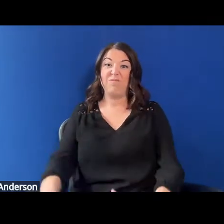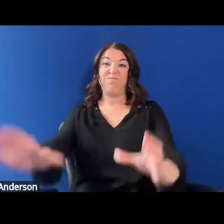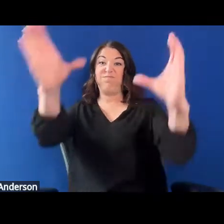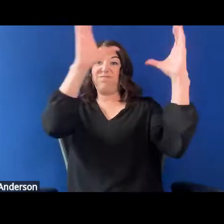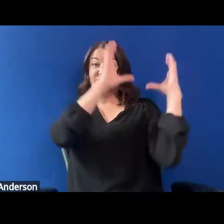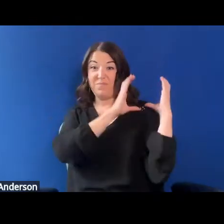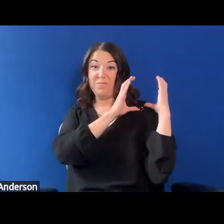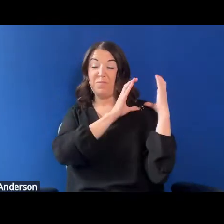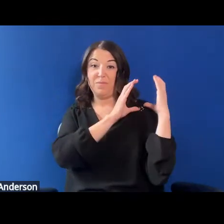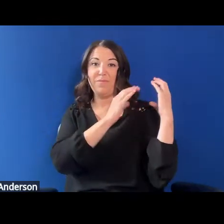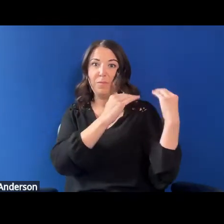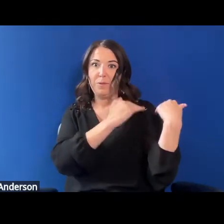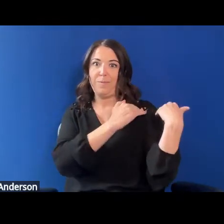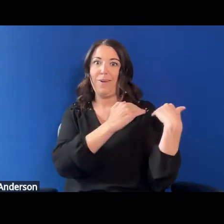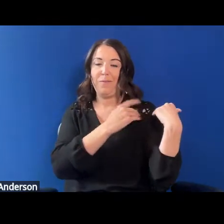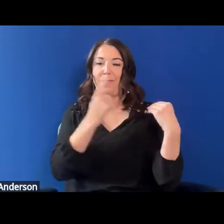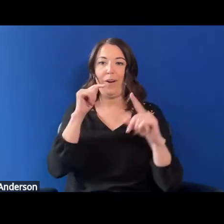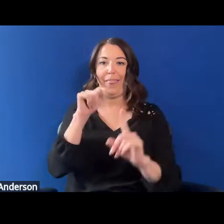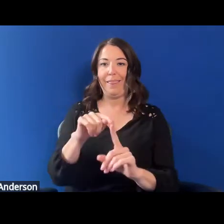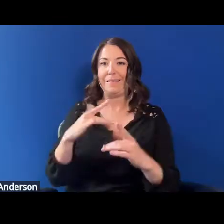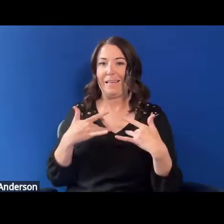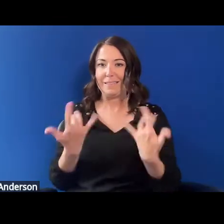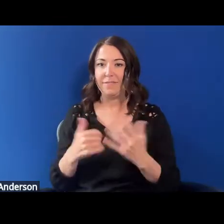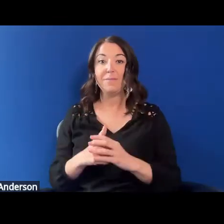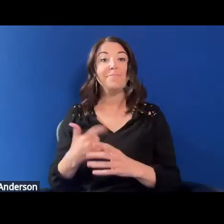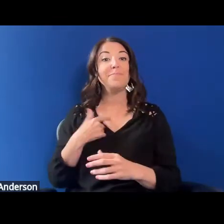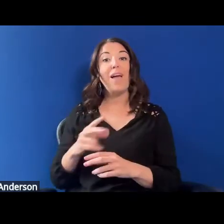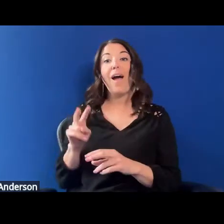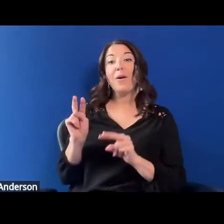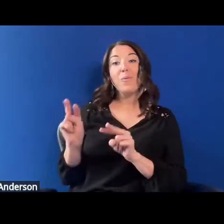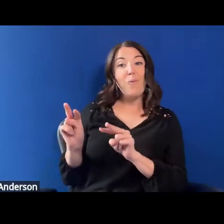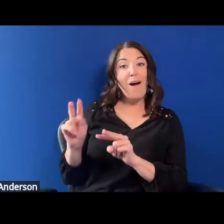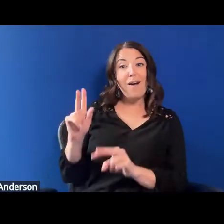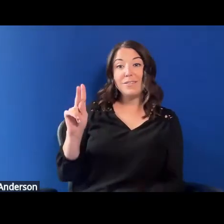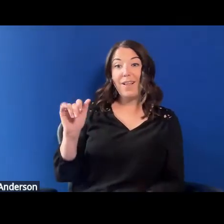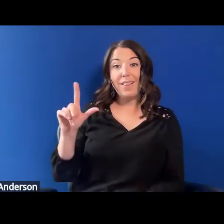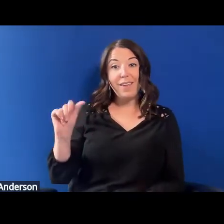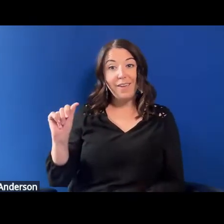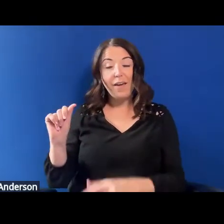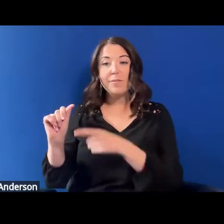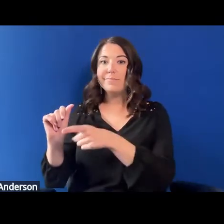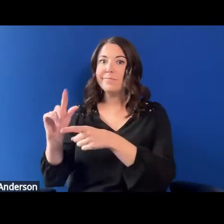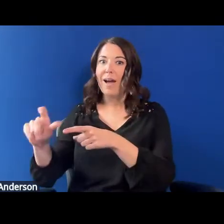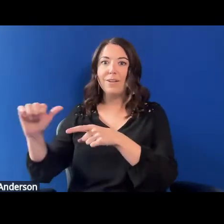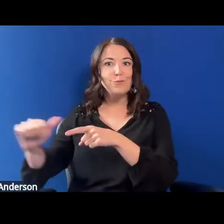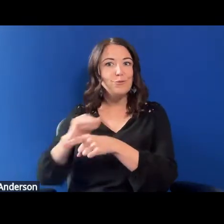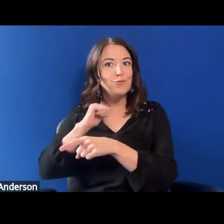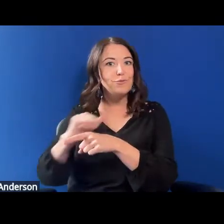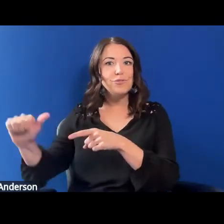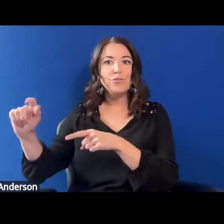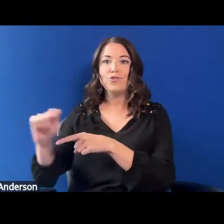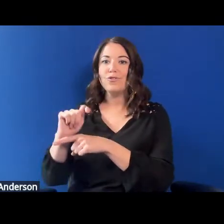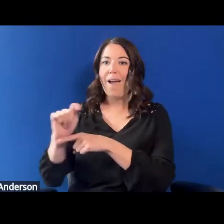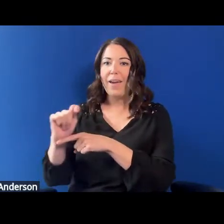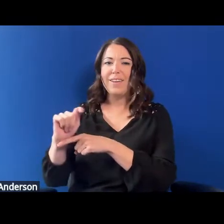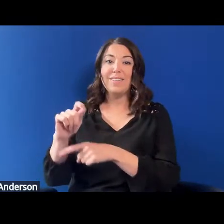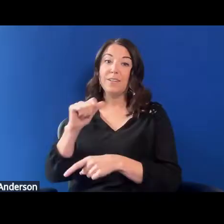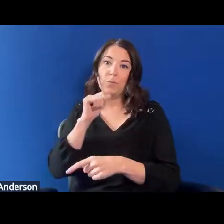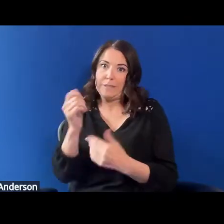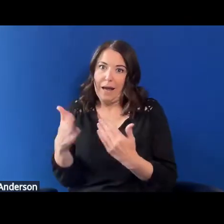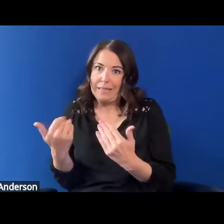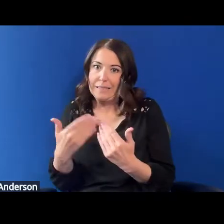was. And I watched Kalinka as, you know, they had their trainings and it wasn't always easy. It took a